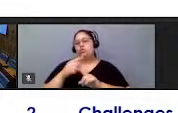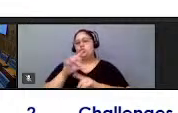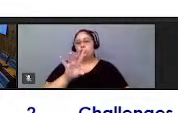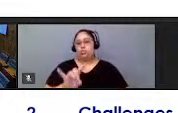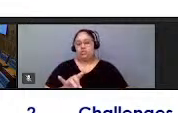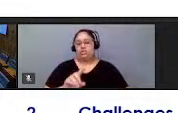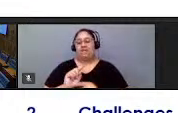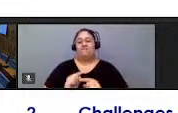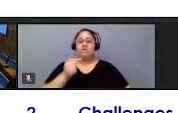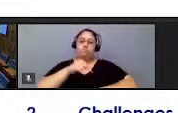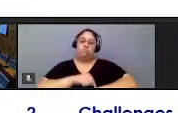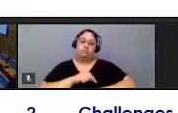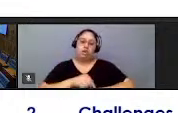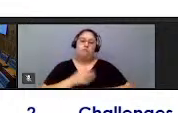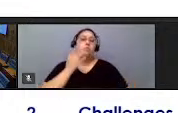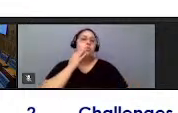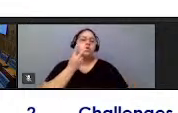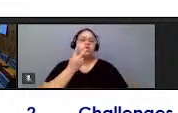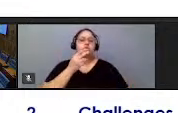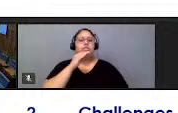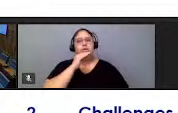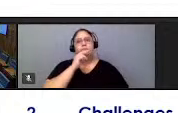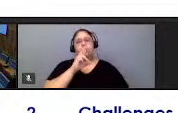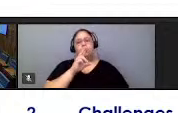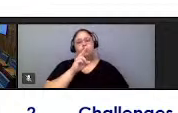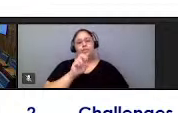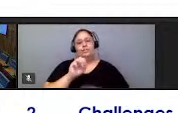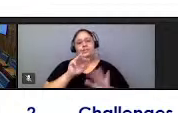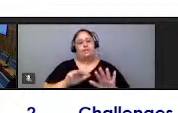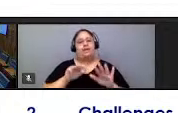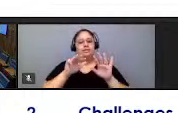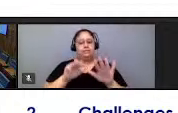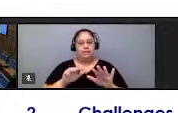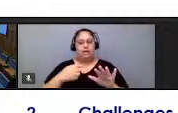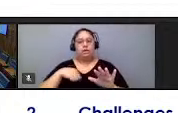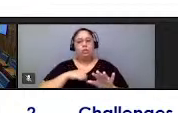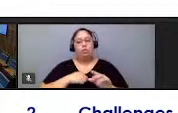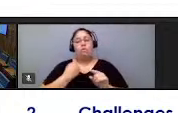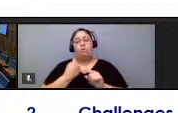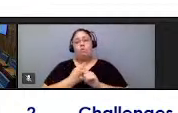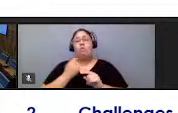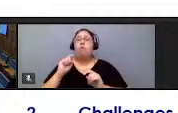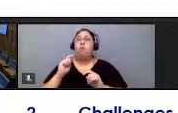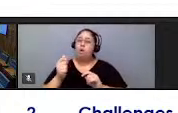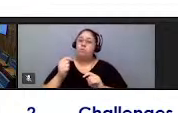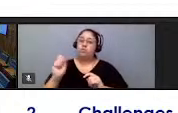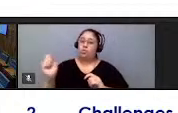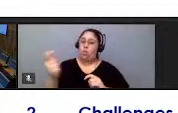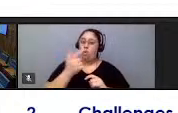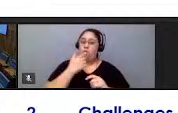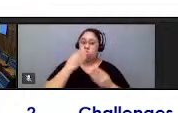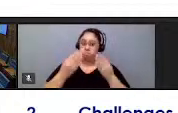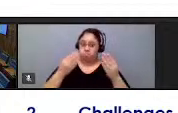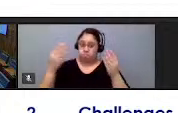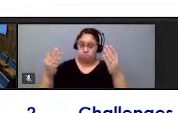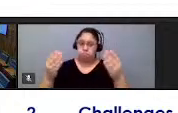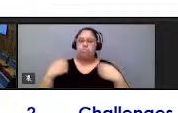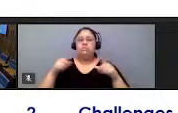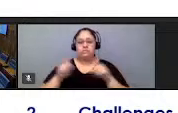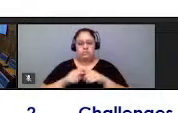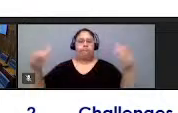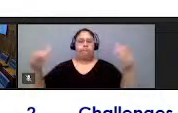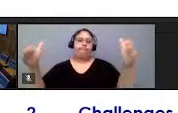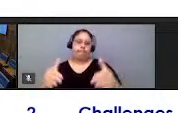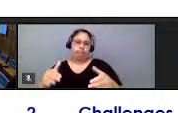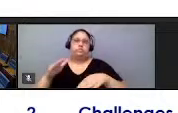first of which was in December 2019 we had almost everyone who's in the room we had in the room that day and